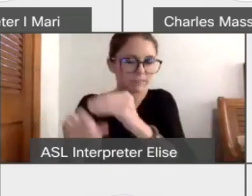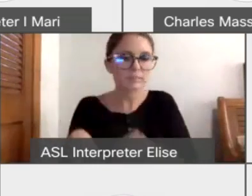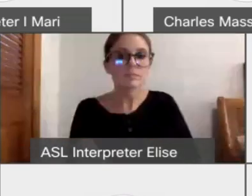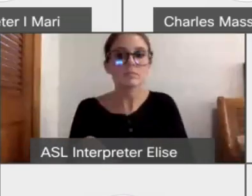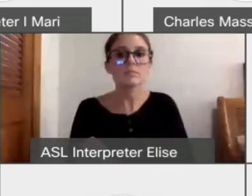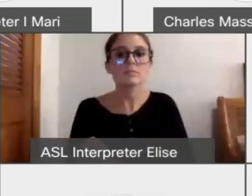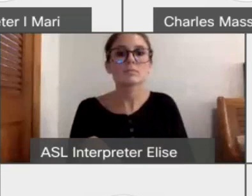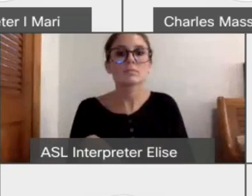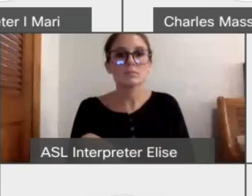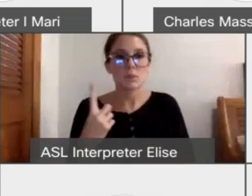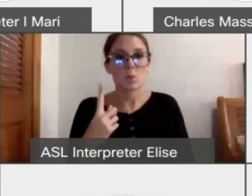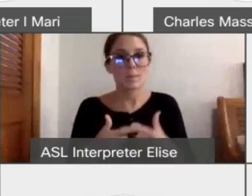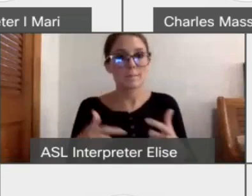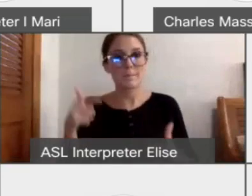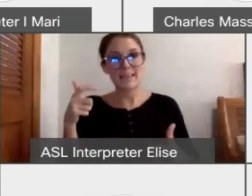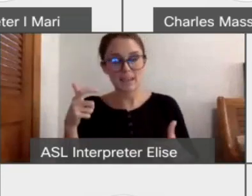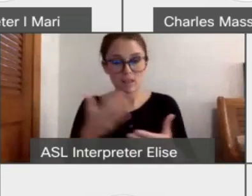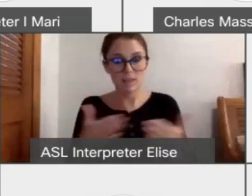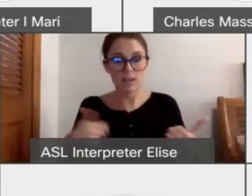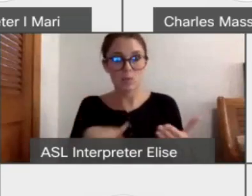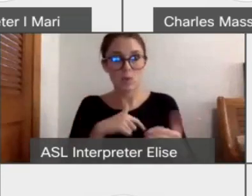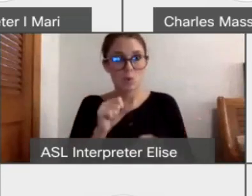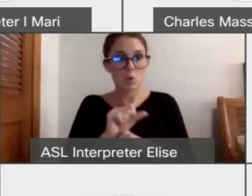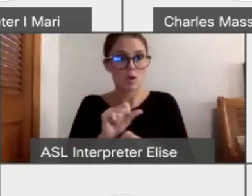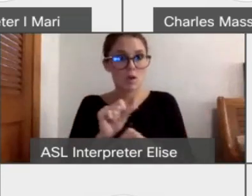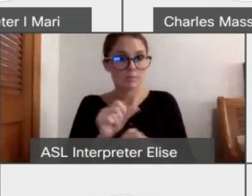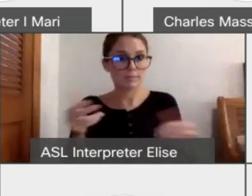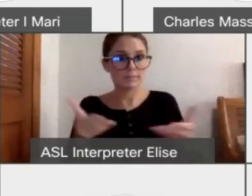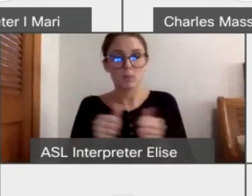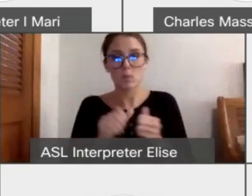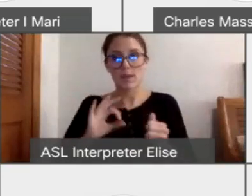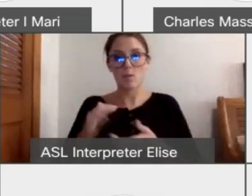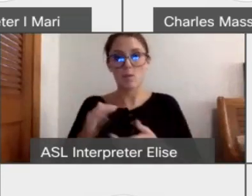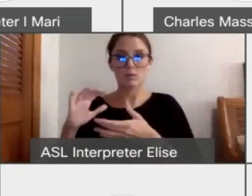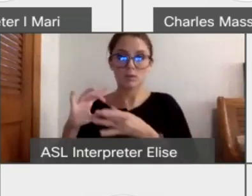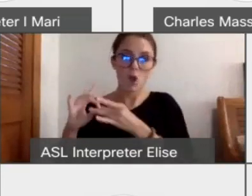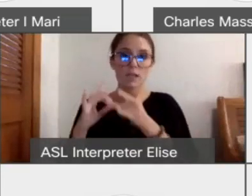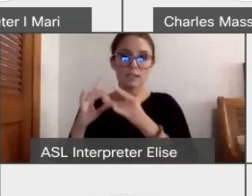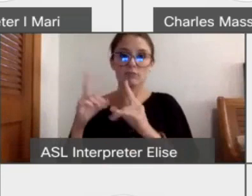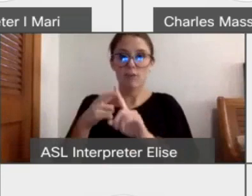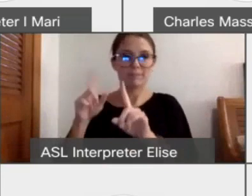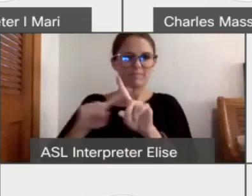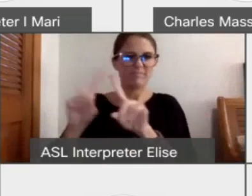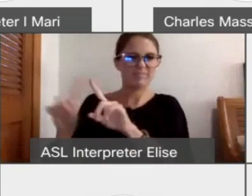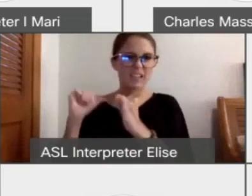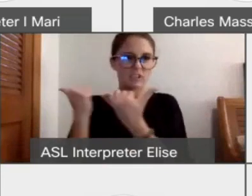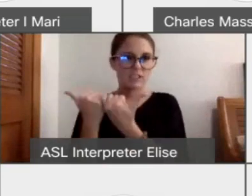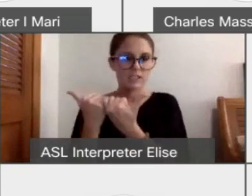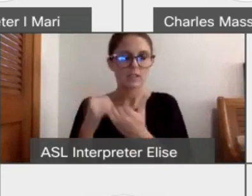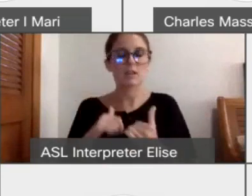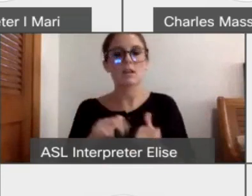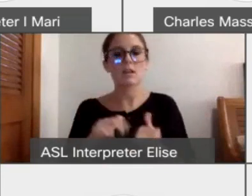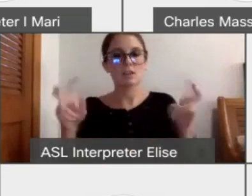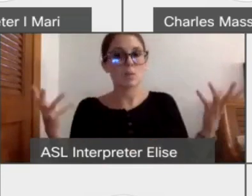big things that we're working on, with our colleagues in different agencies is the conversation and the topic